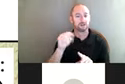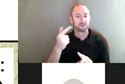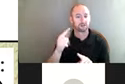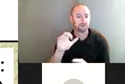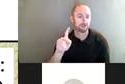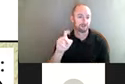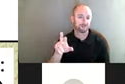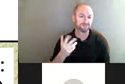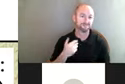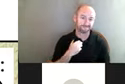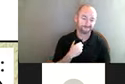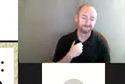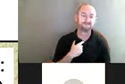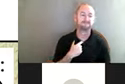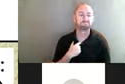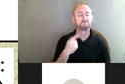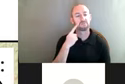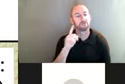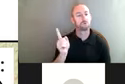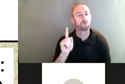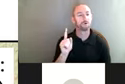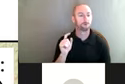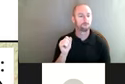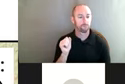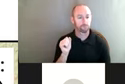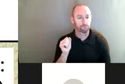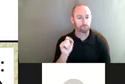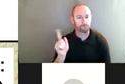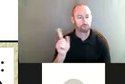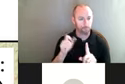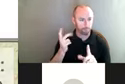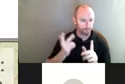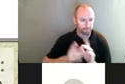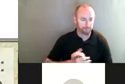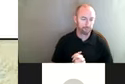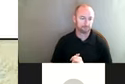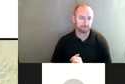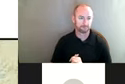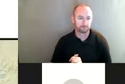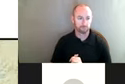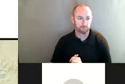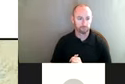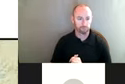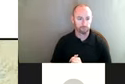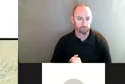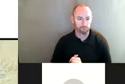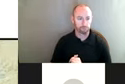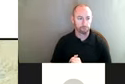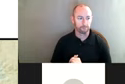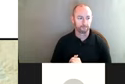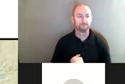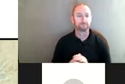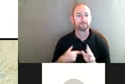rates. And so then I asked myself, well, where could this be coming from? And so I looked,